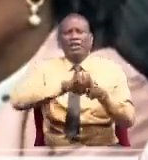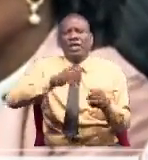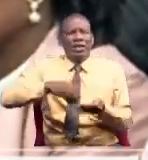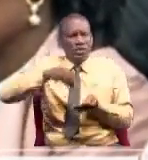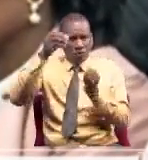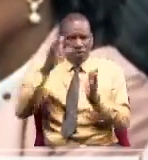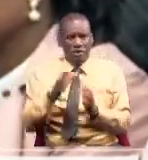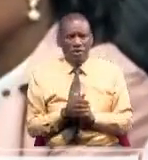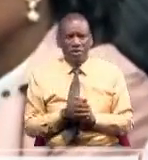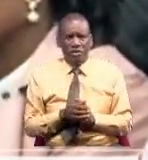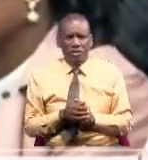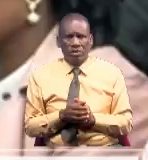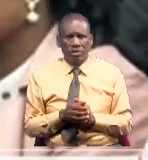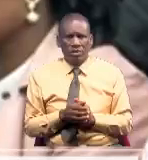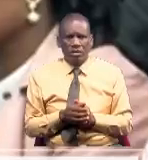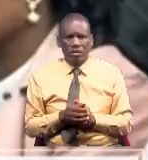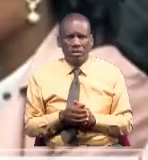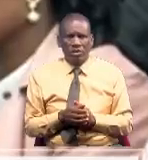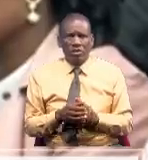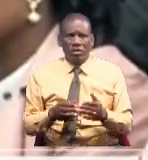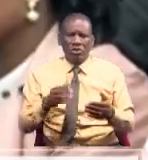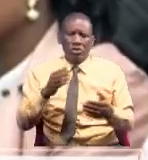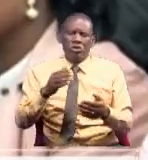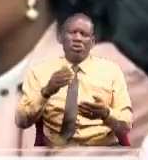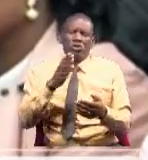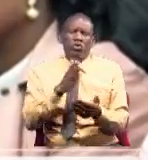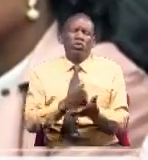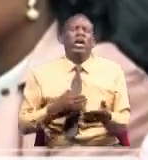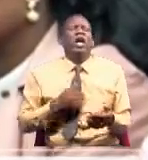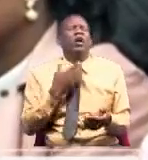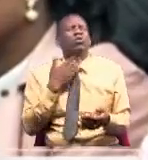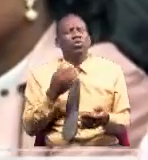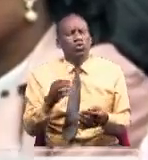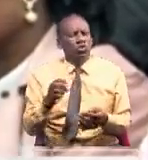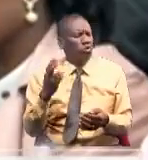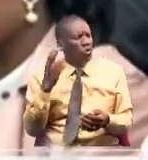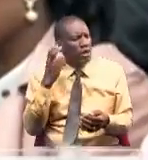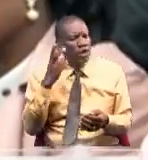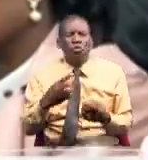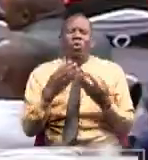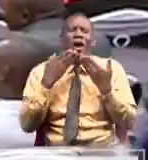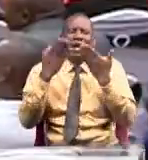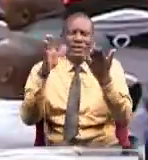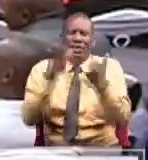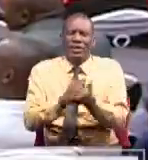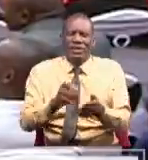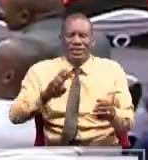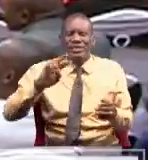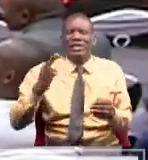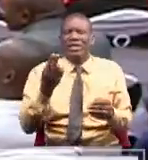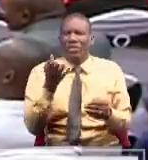students. I'd really love to hear you respond to that. Secondly,